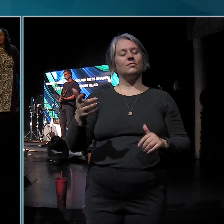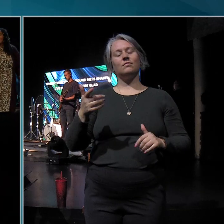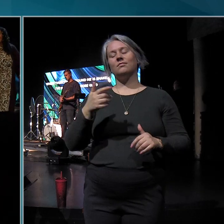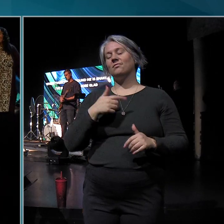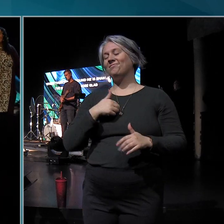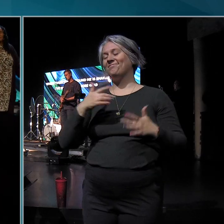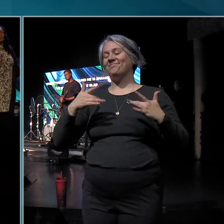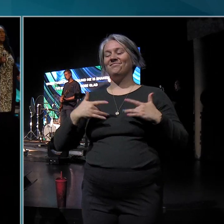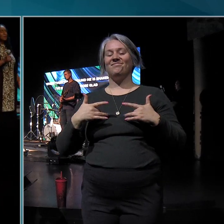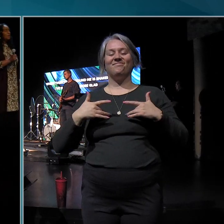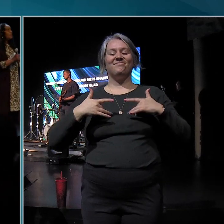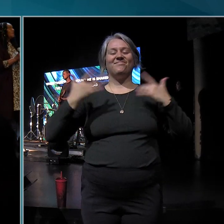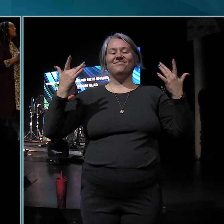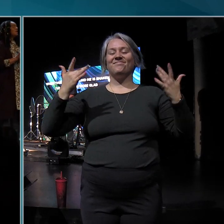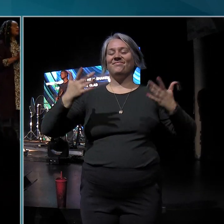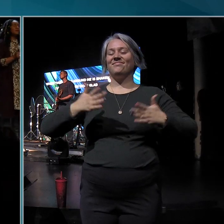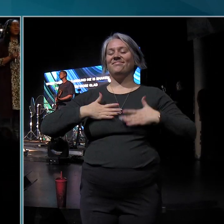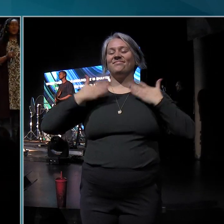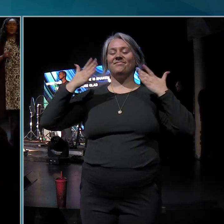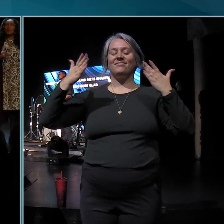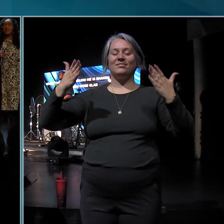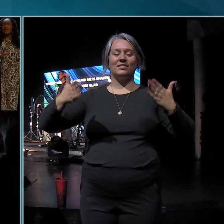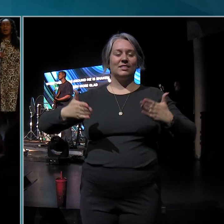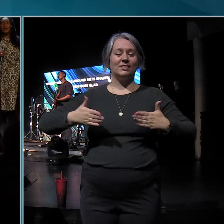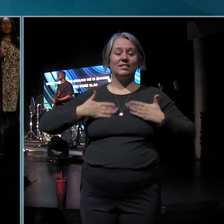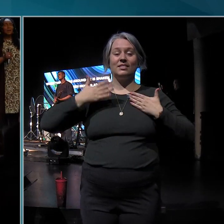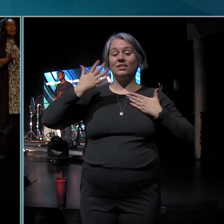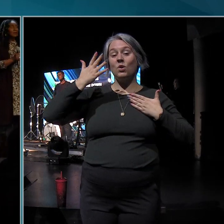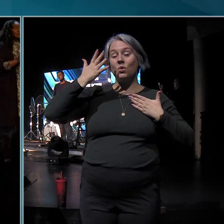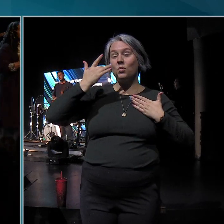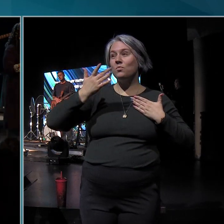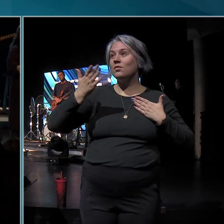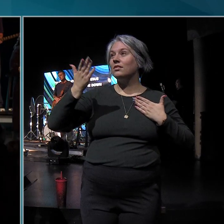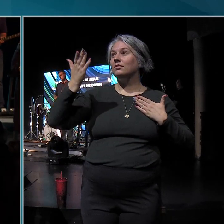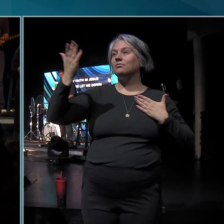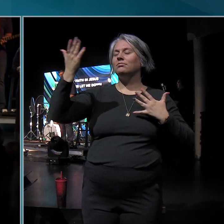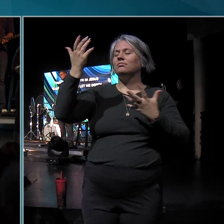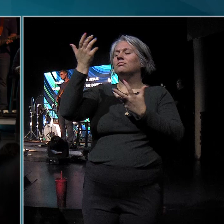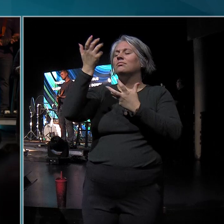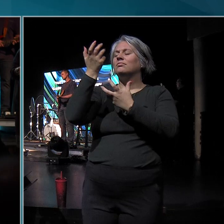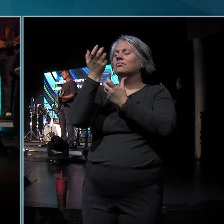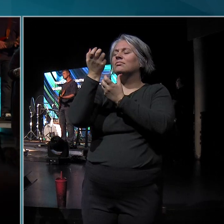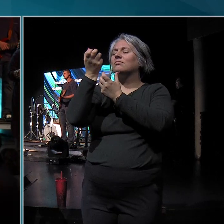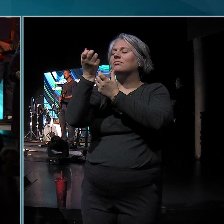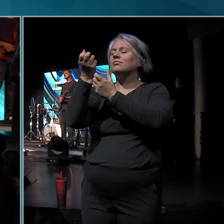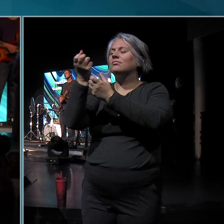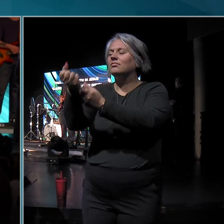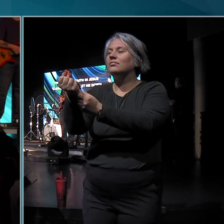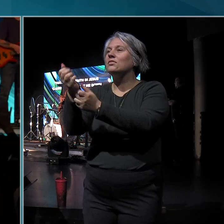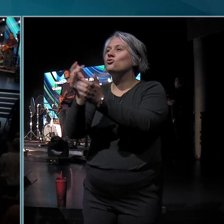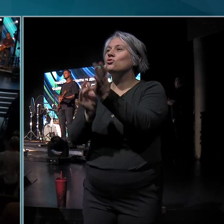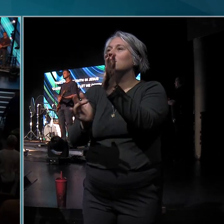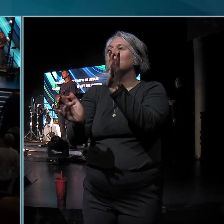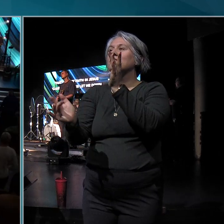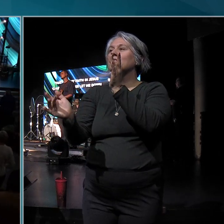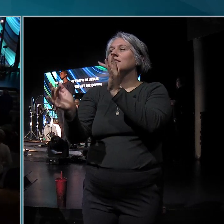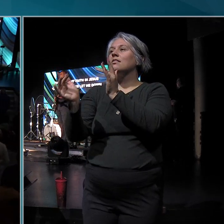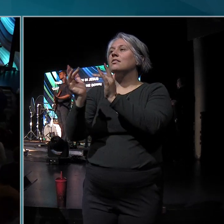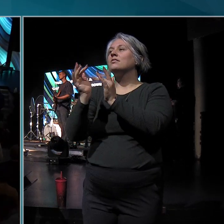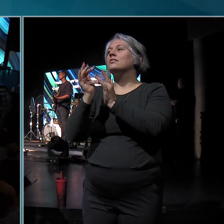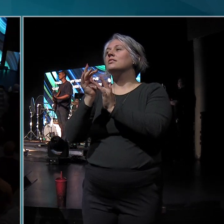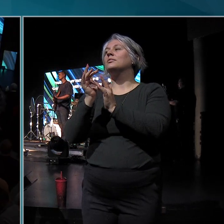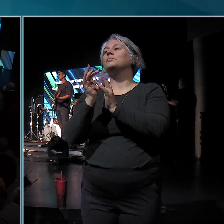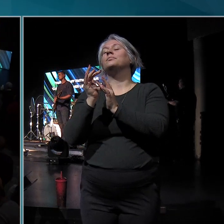oh, I've never been more glad that I put my faith in